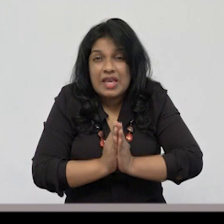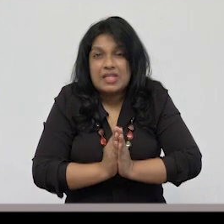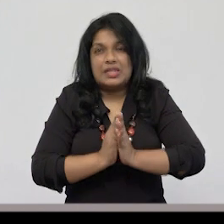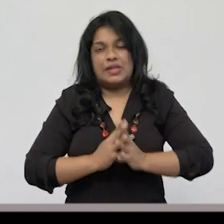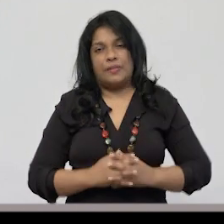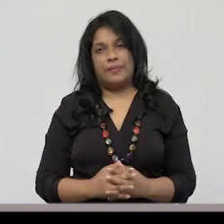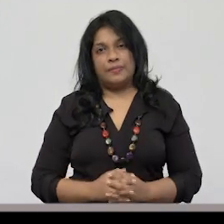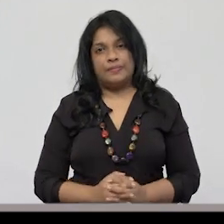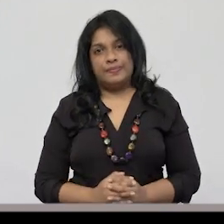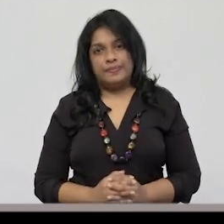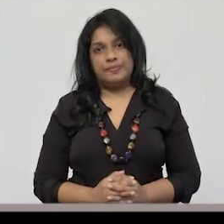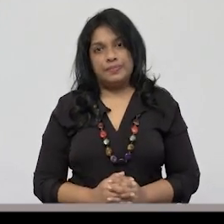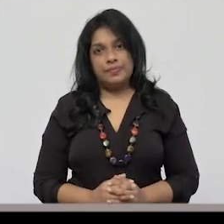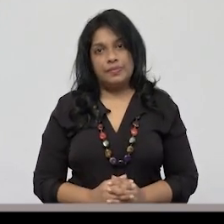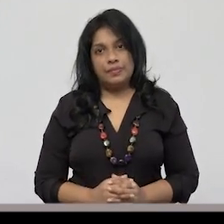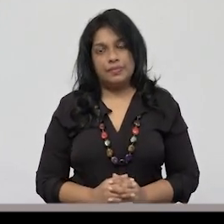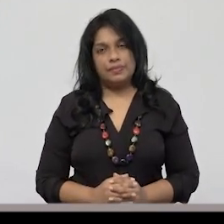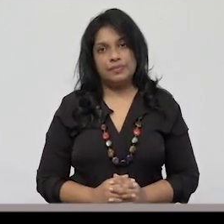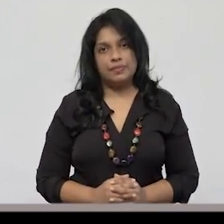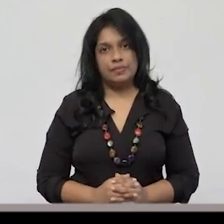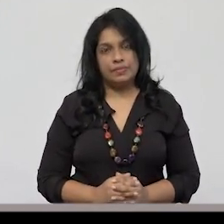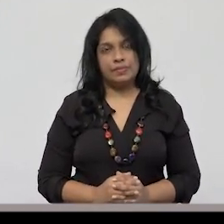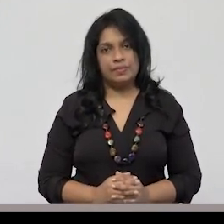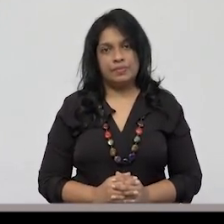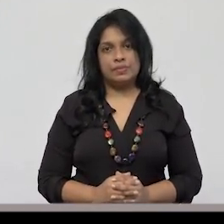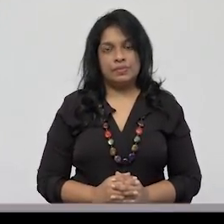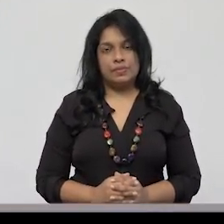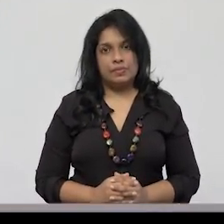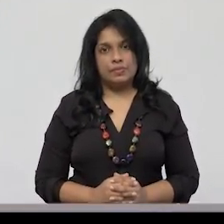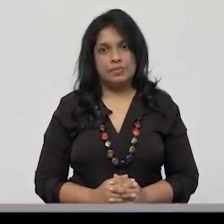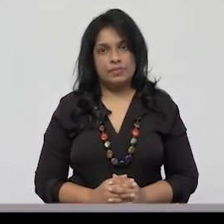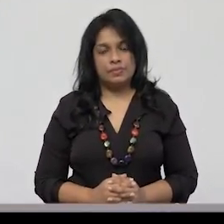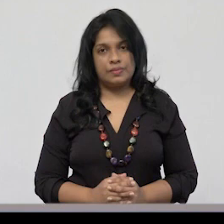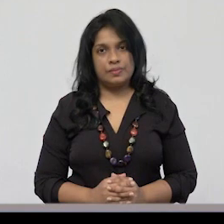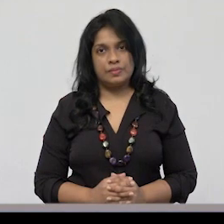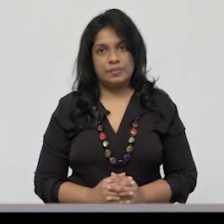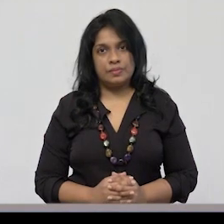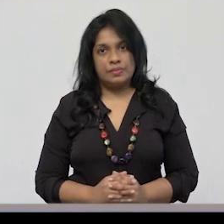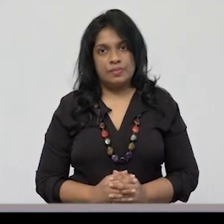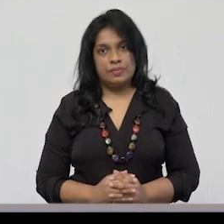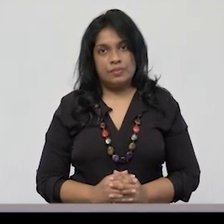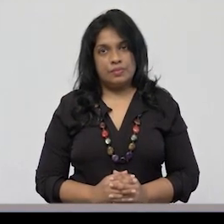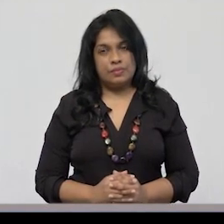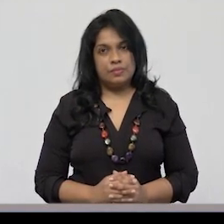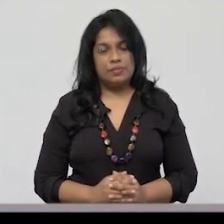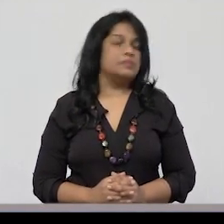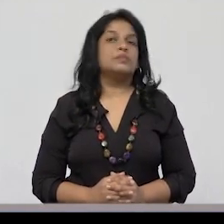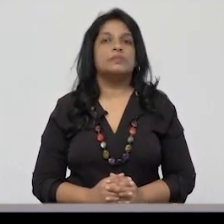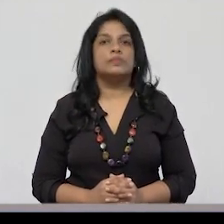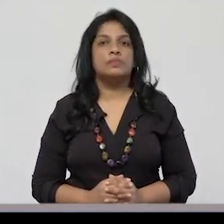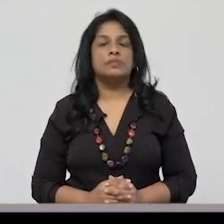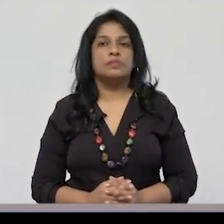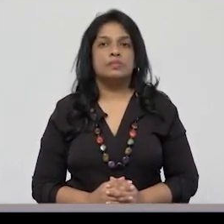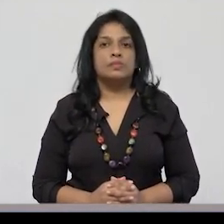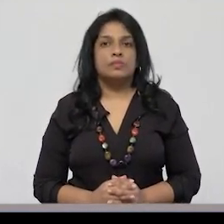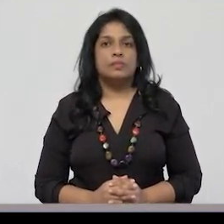give you is light. You know, this verse is so filled with good stuff. I want to focus on a